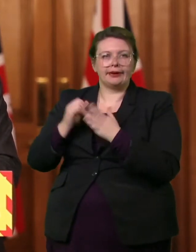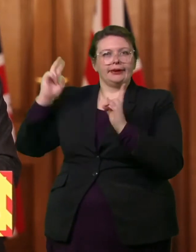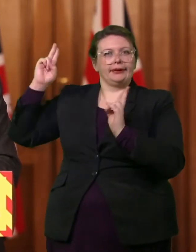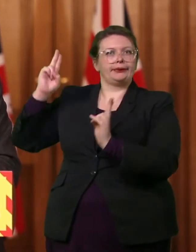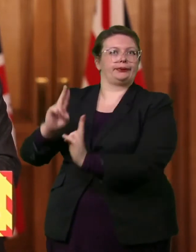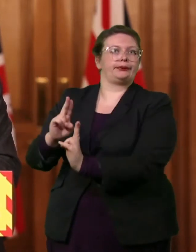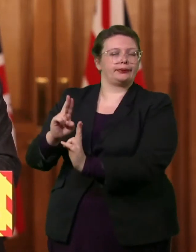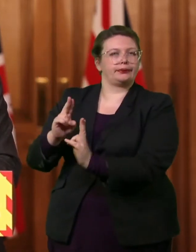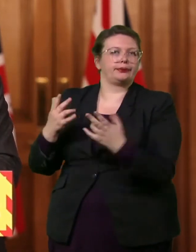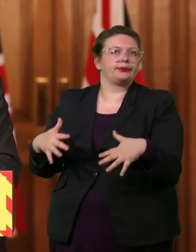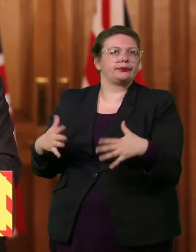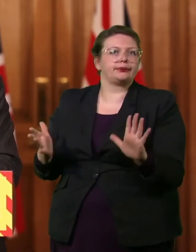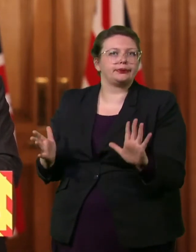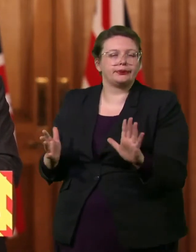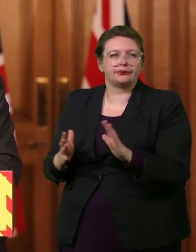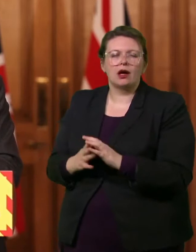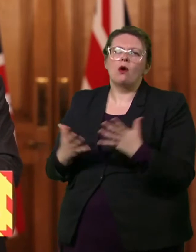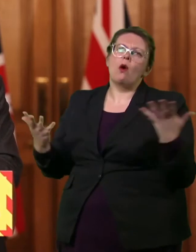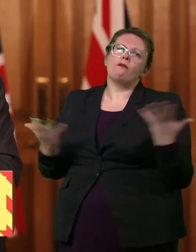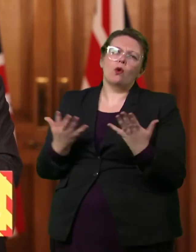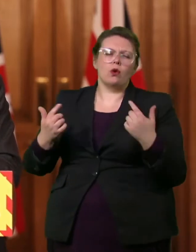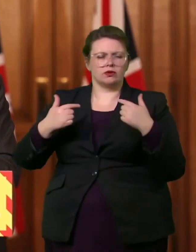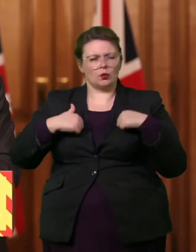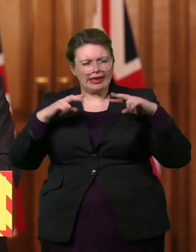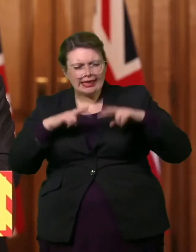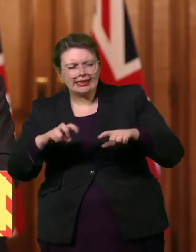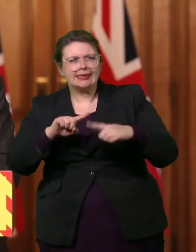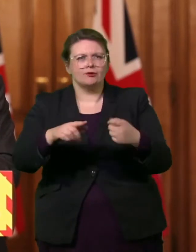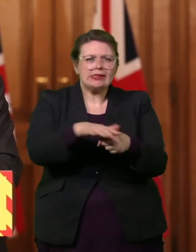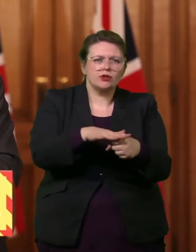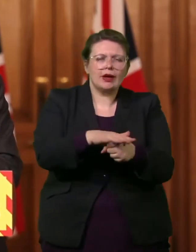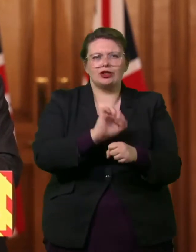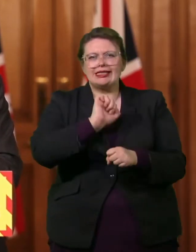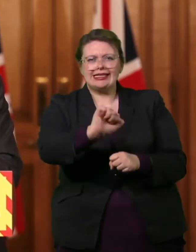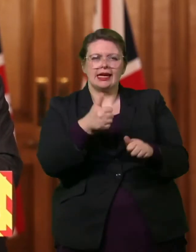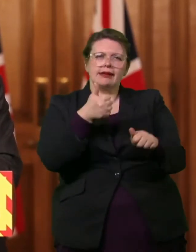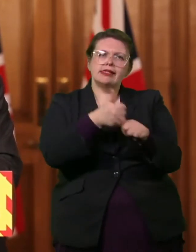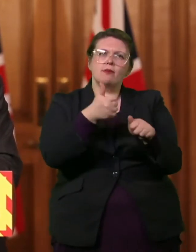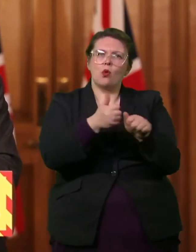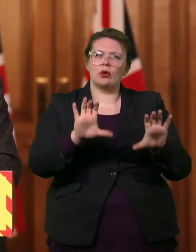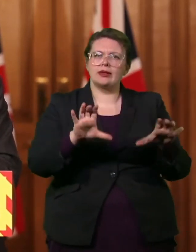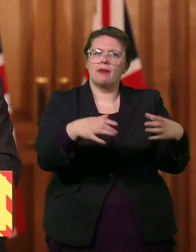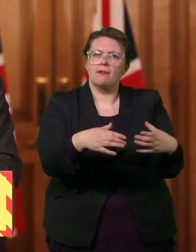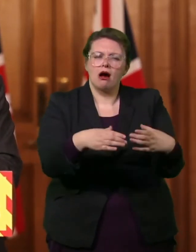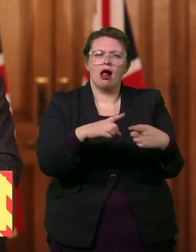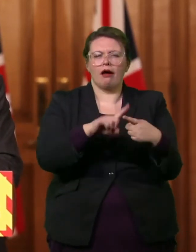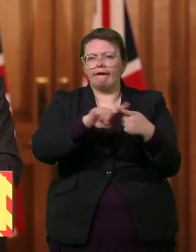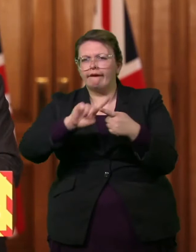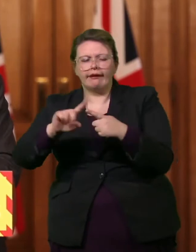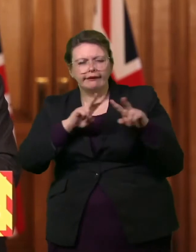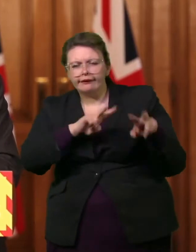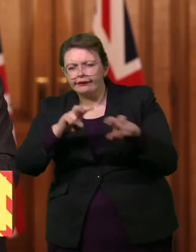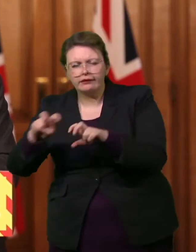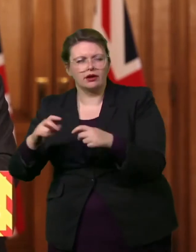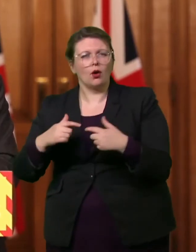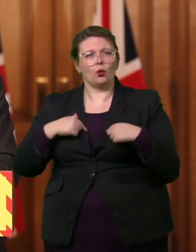the support bubbles. We hold all these rules under review. But the purpose of the support bubbles is so that people